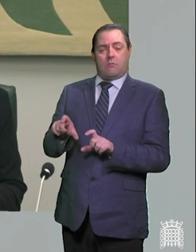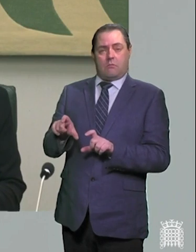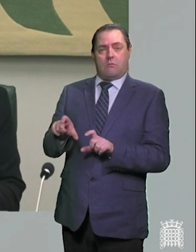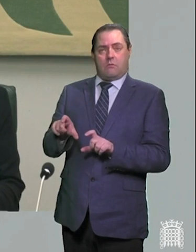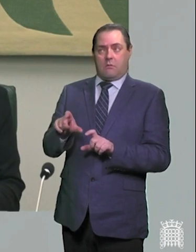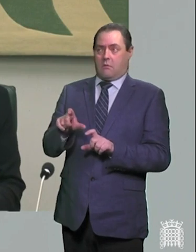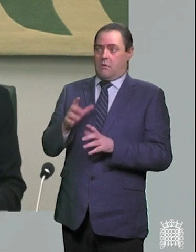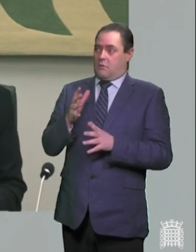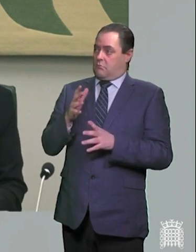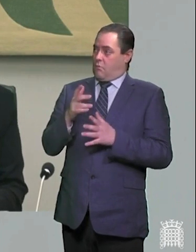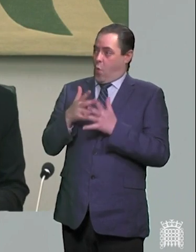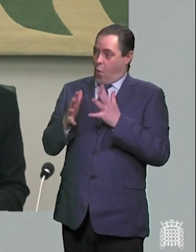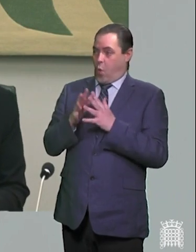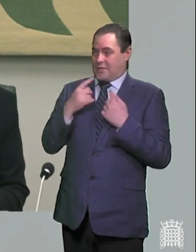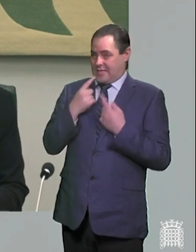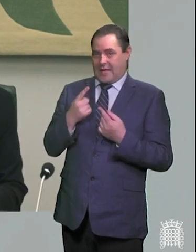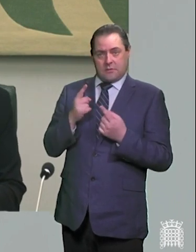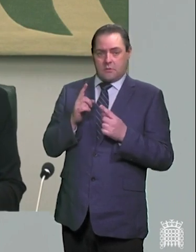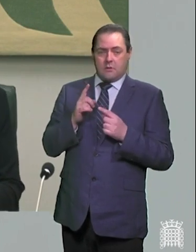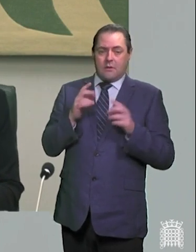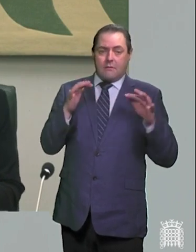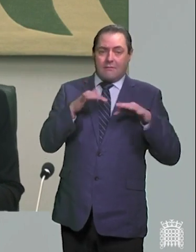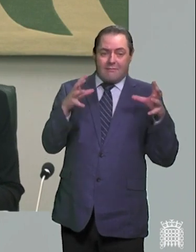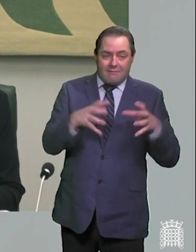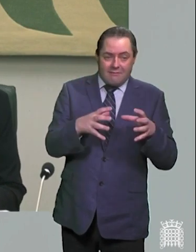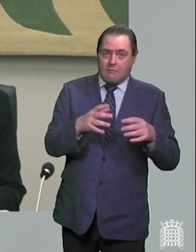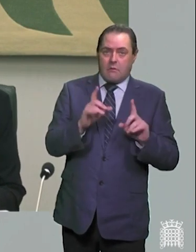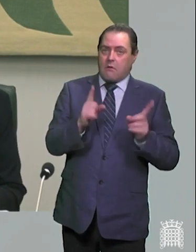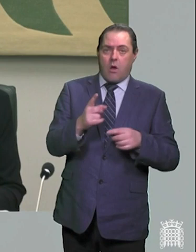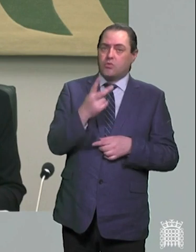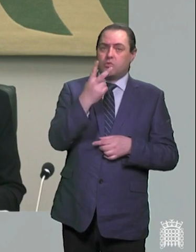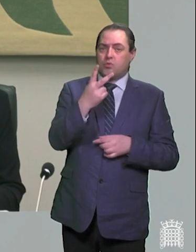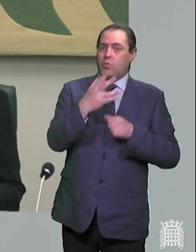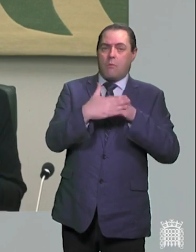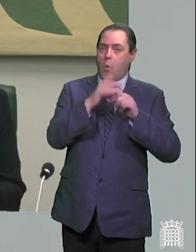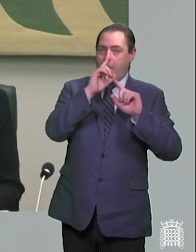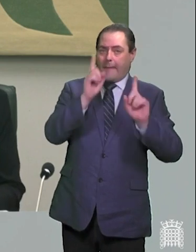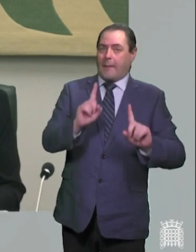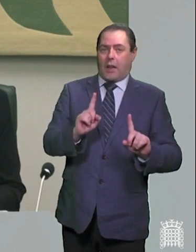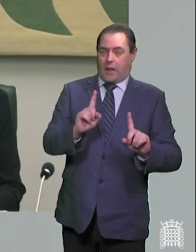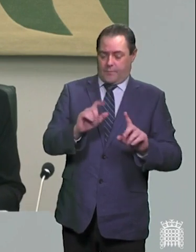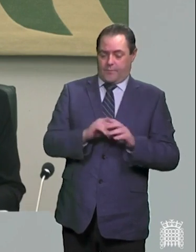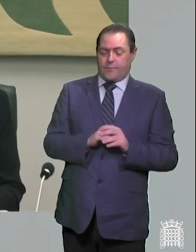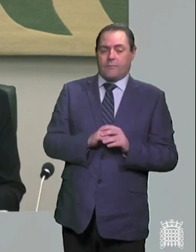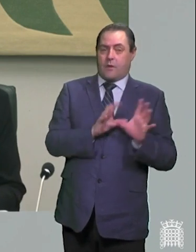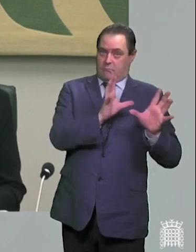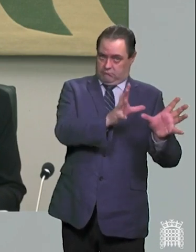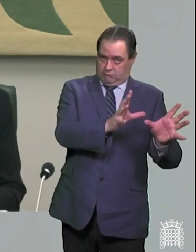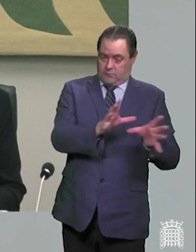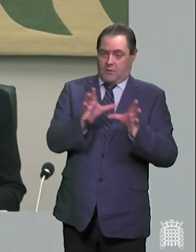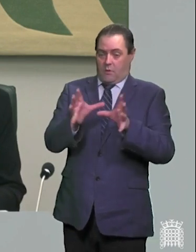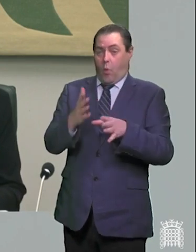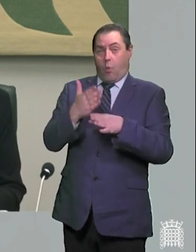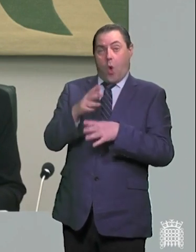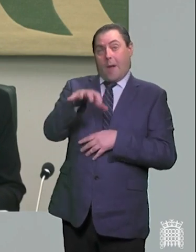COVID included restrictions on indoor gatherings of 2 or more people. The workplace guidance in force